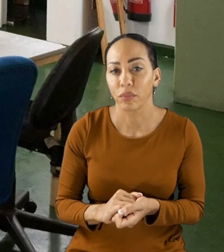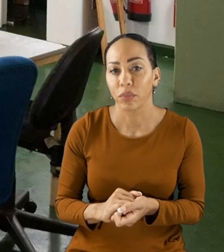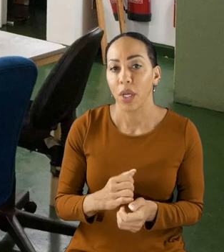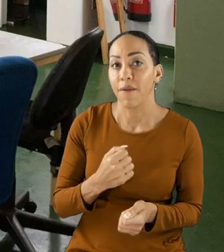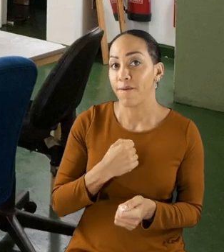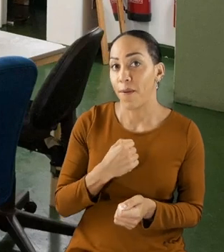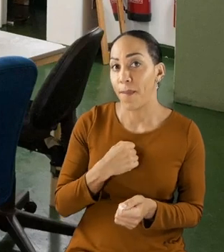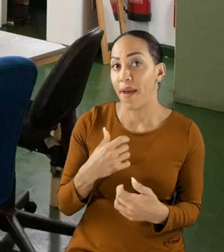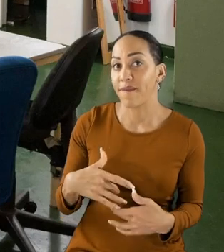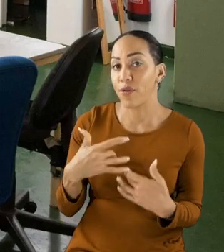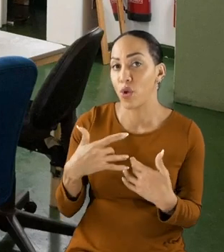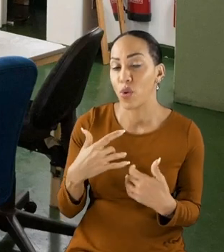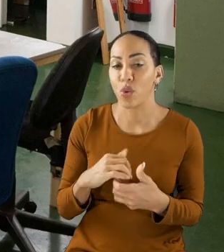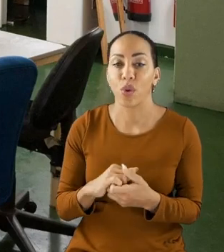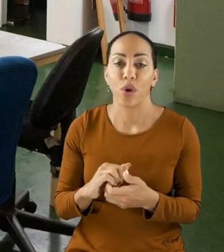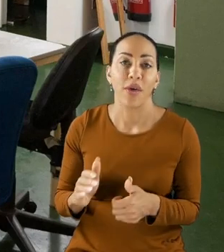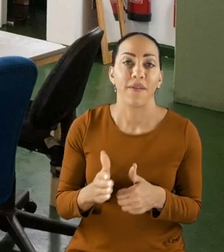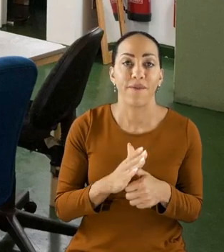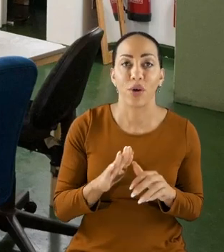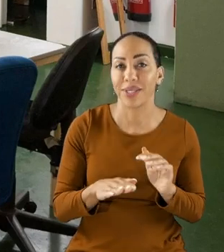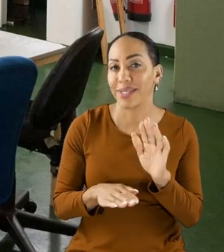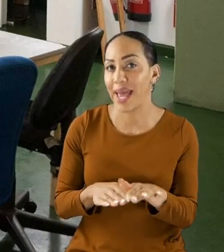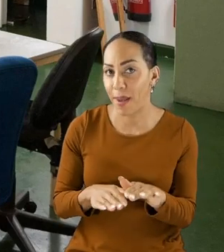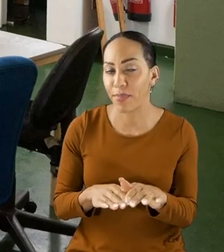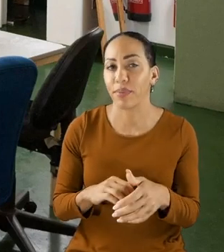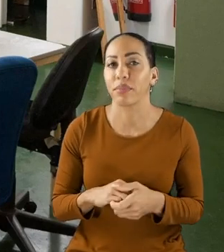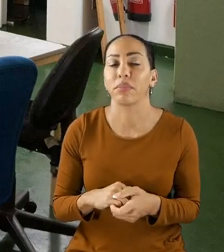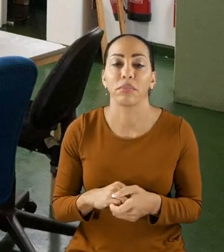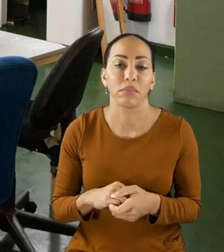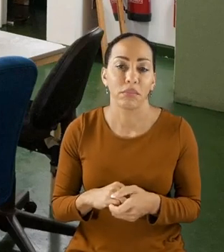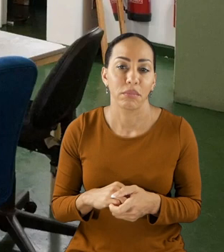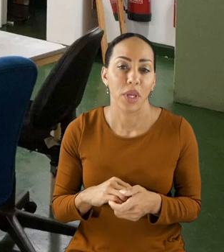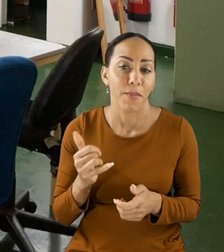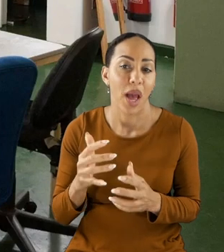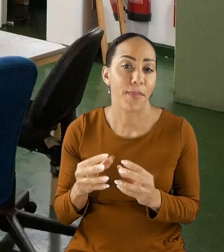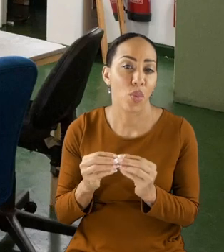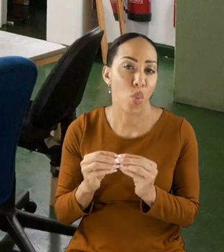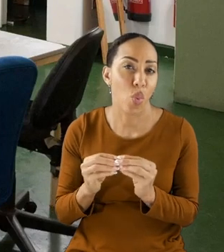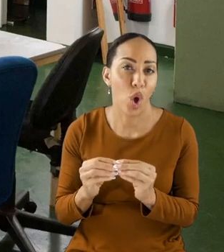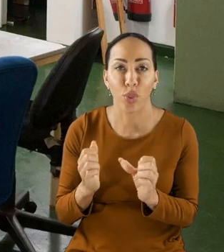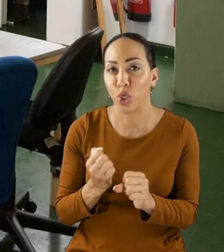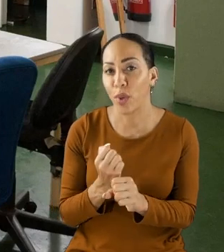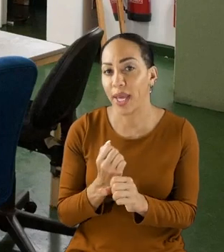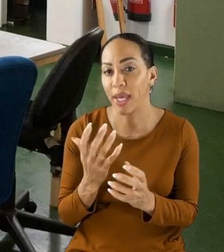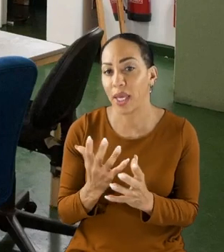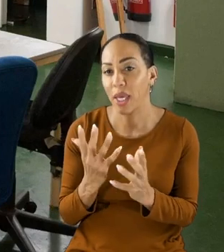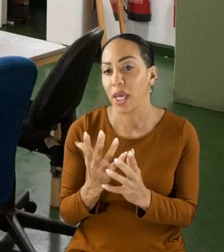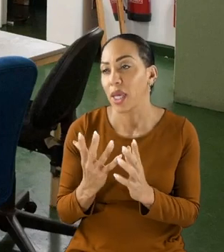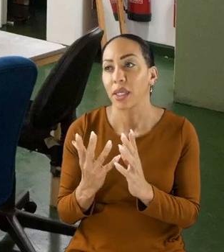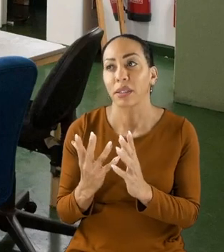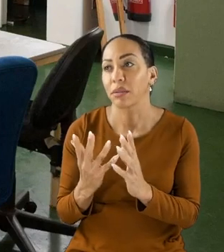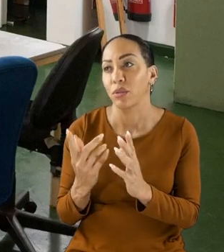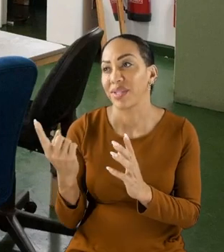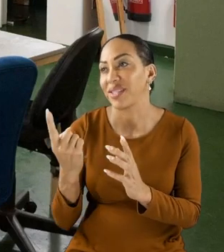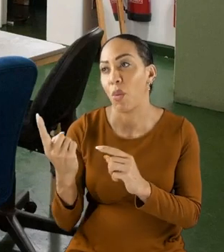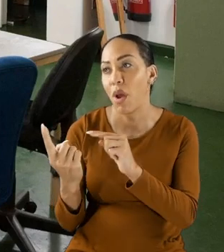I guess I think then from my end that the first step really, and this might be worth doing with somebody, with